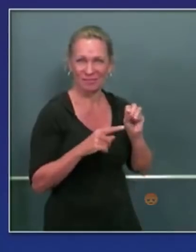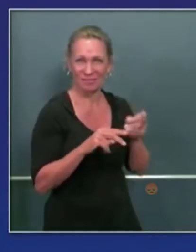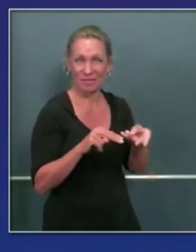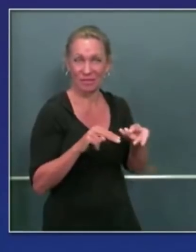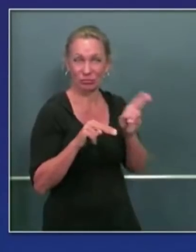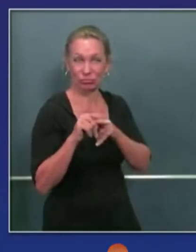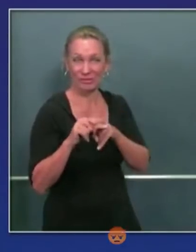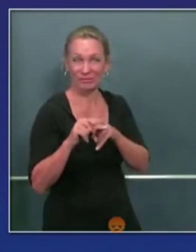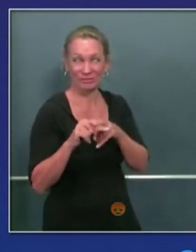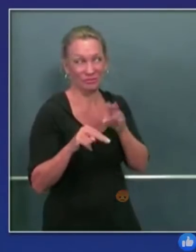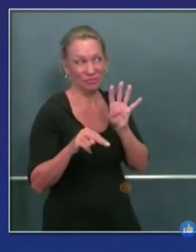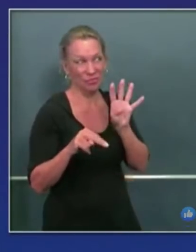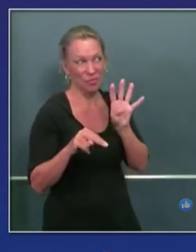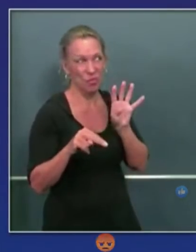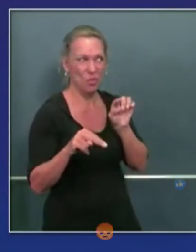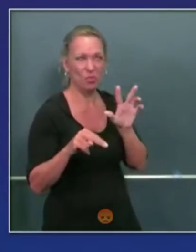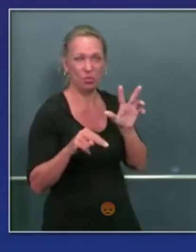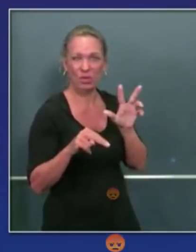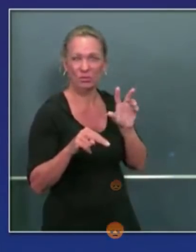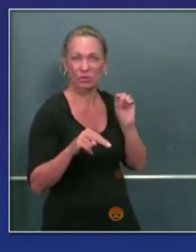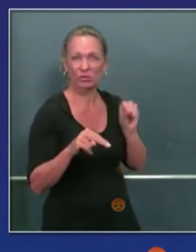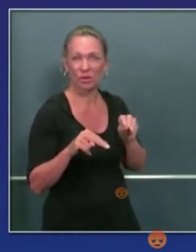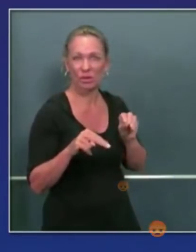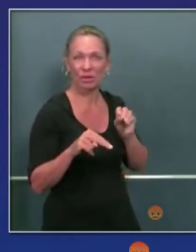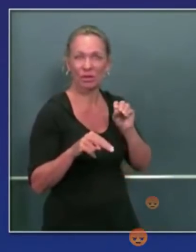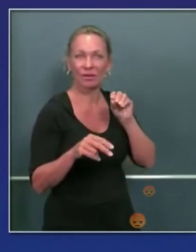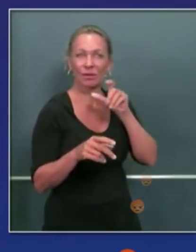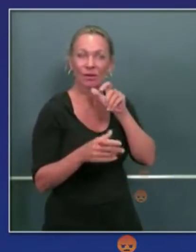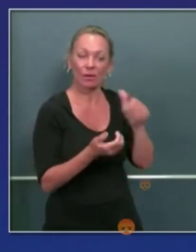You'll see, though, here in terms of our tăng total trong vòng capacity